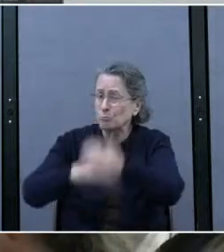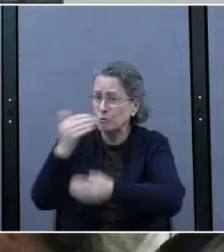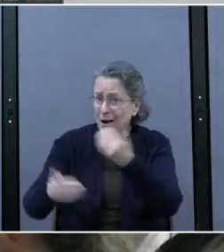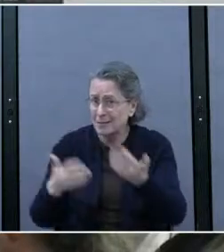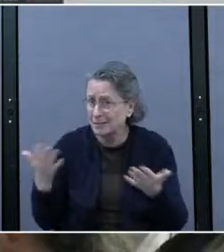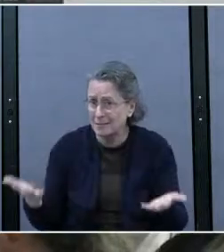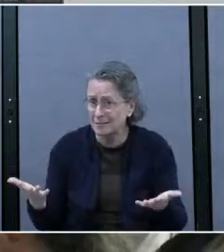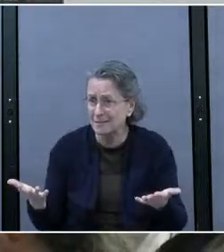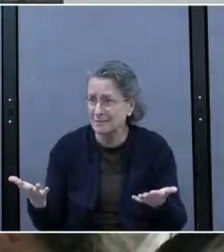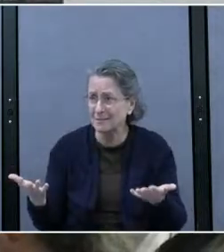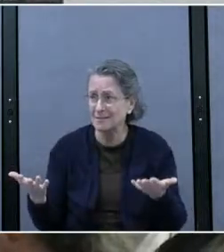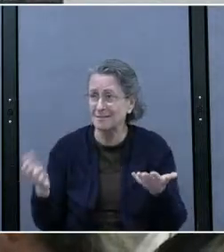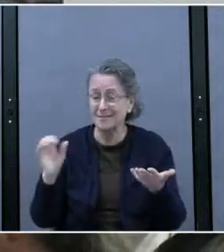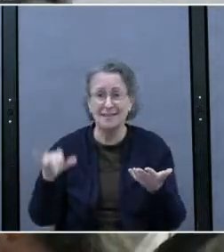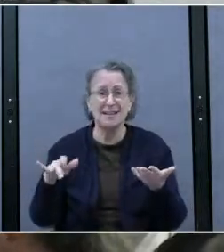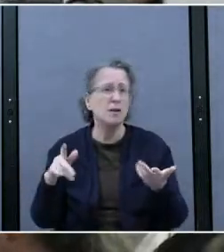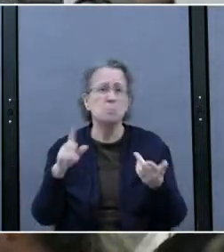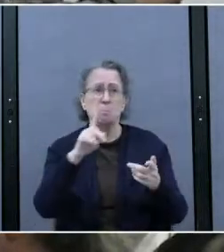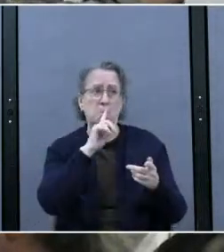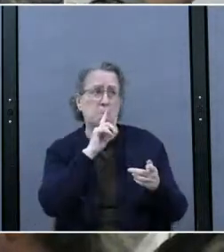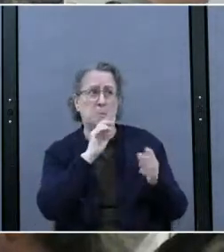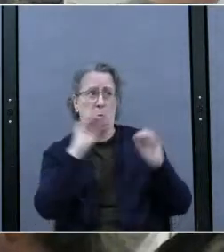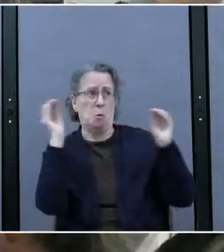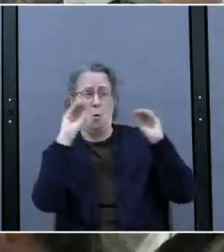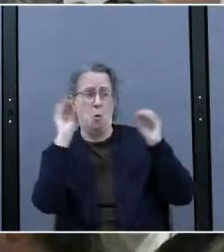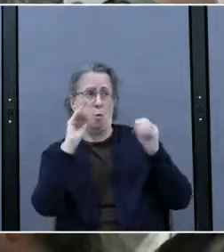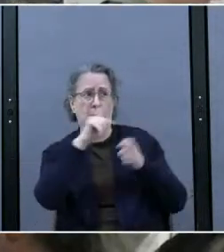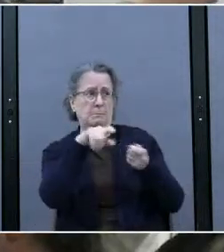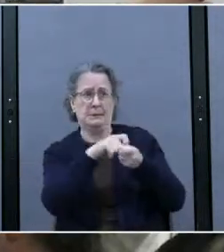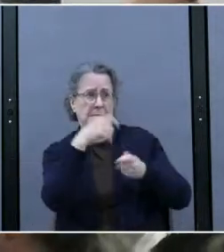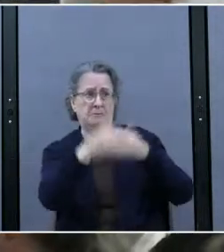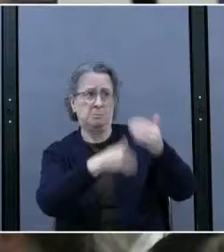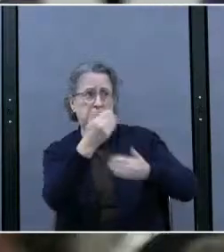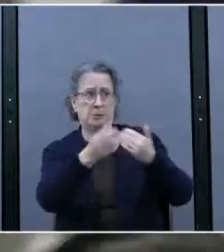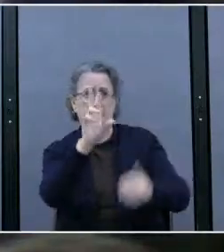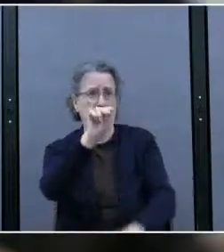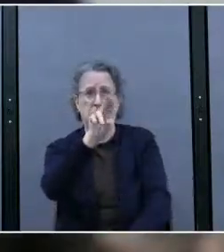I don't Maybe believe that's the there's answer. a specific process, but I can say that I